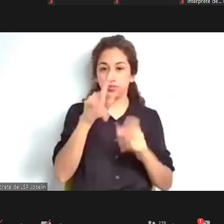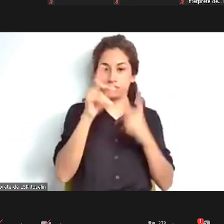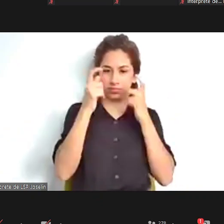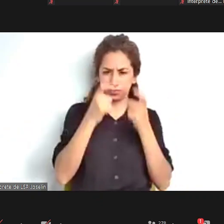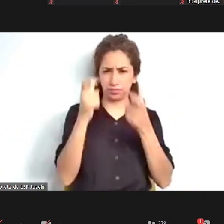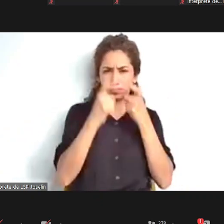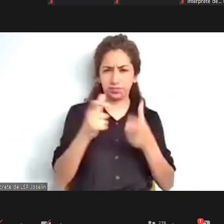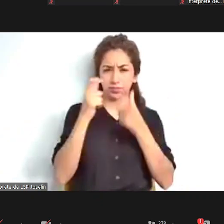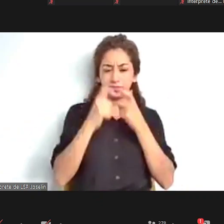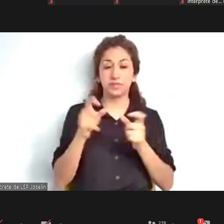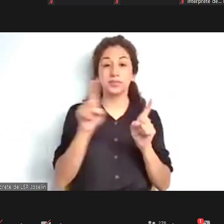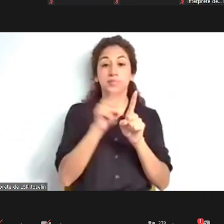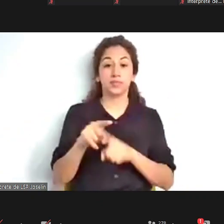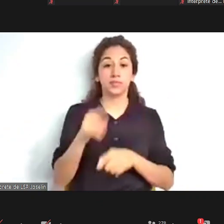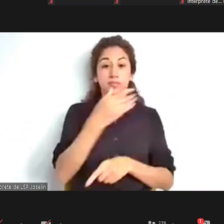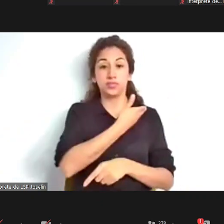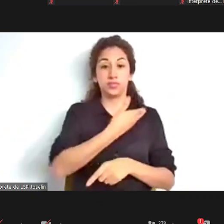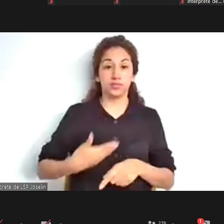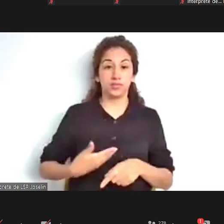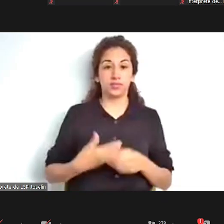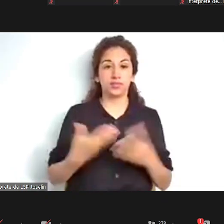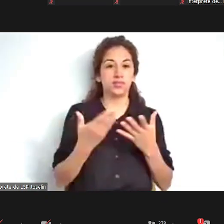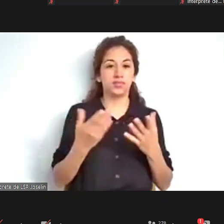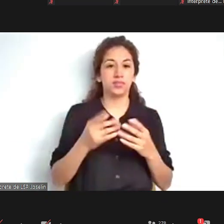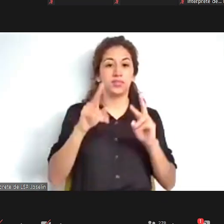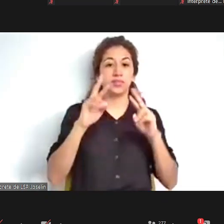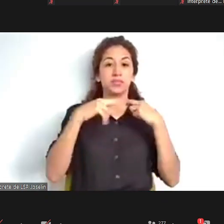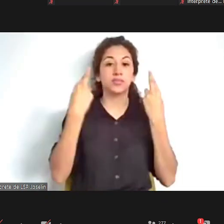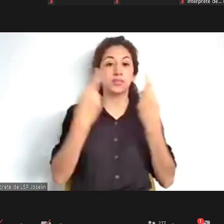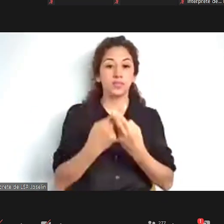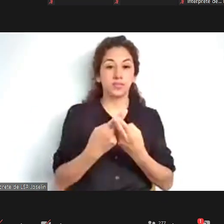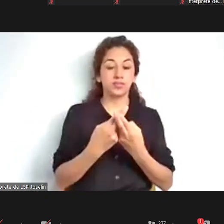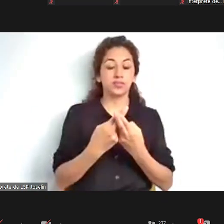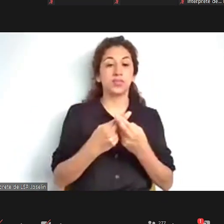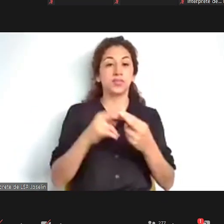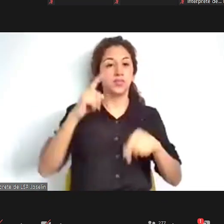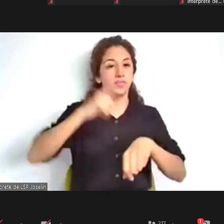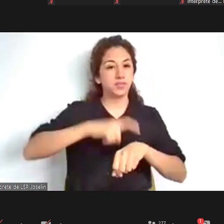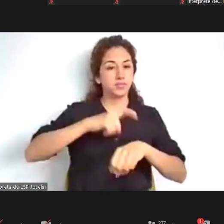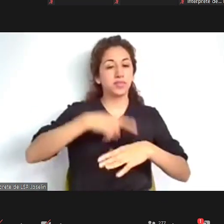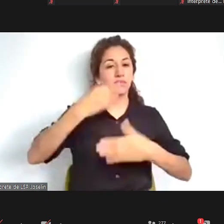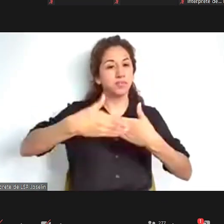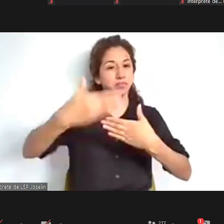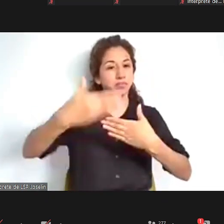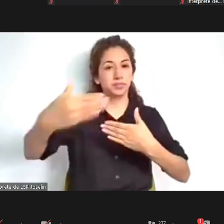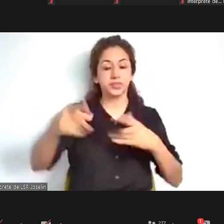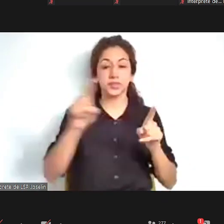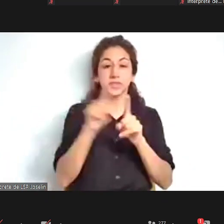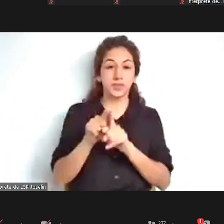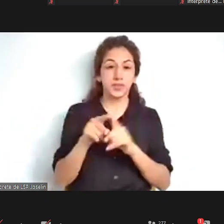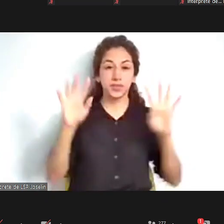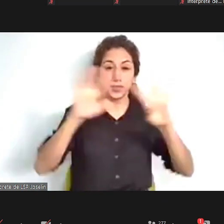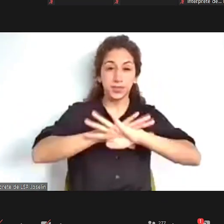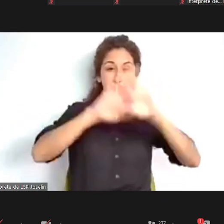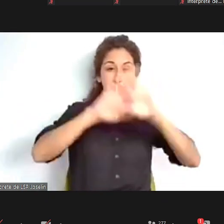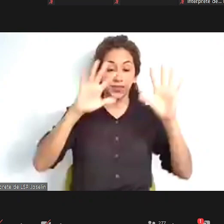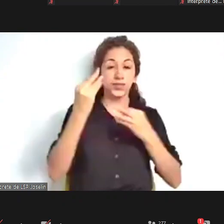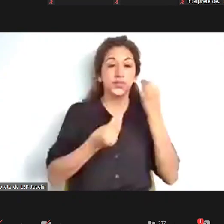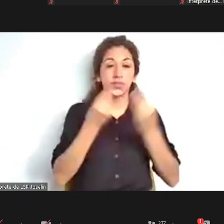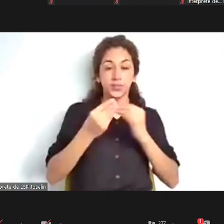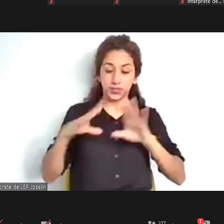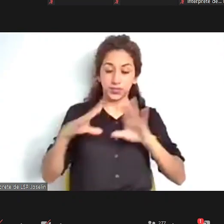implementation of the plan and to the government to ensure the call-off for different and the periodical meetings and transparency on